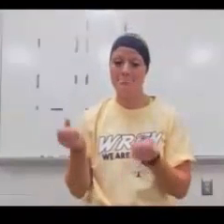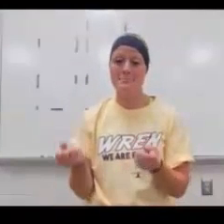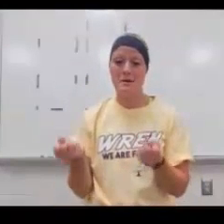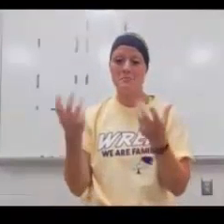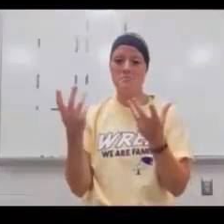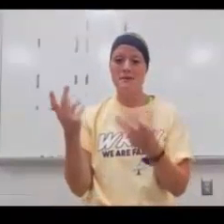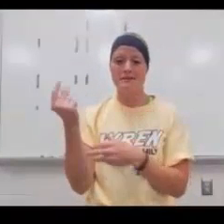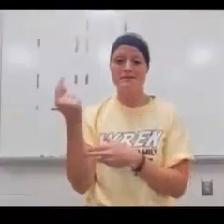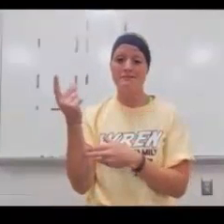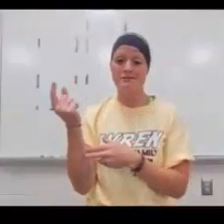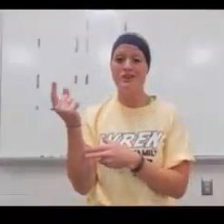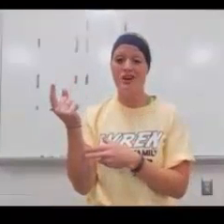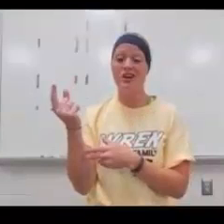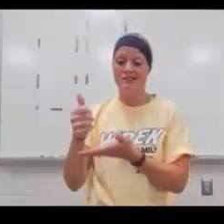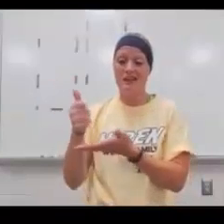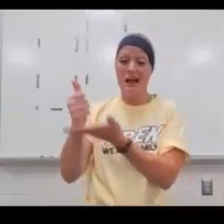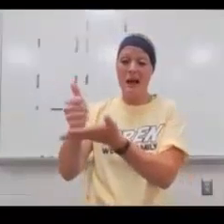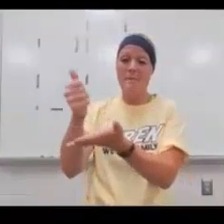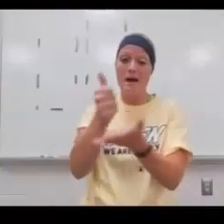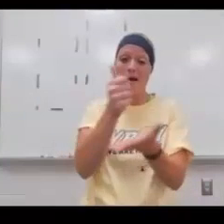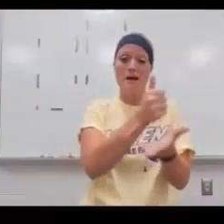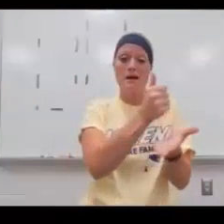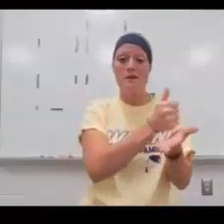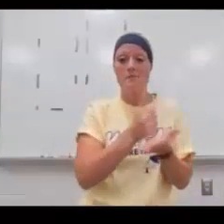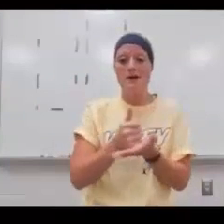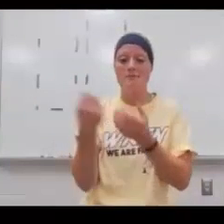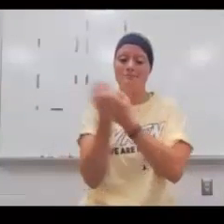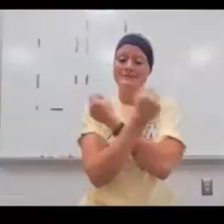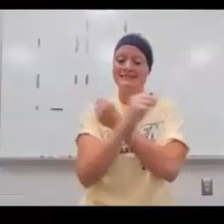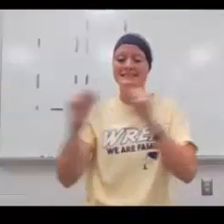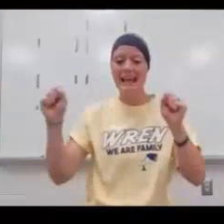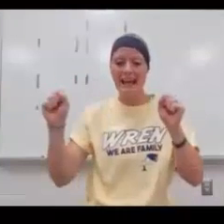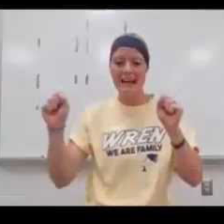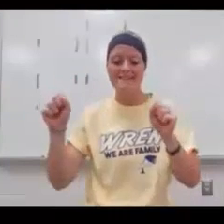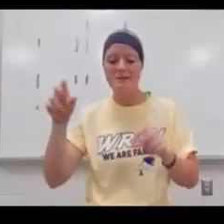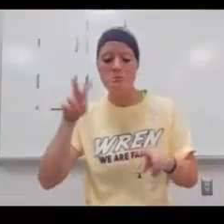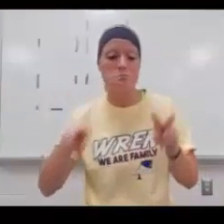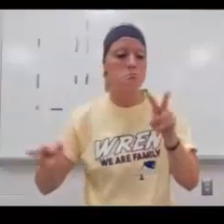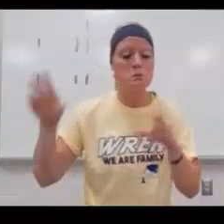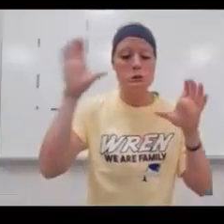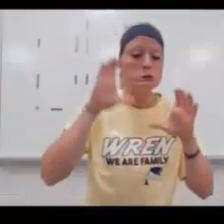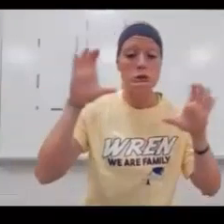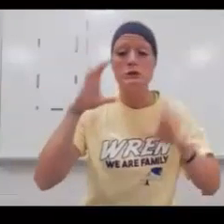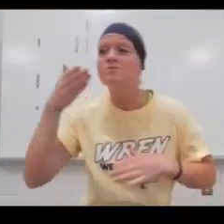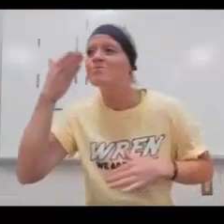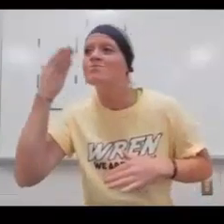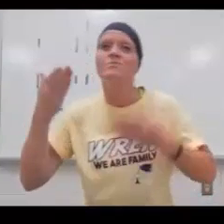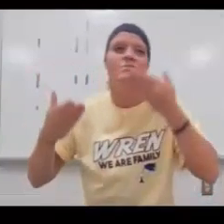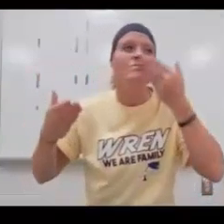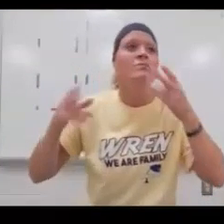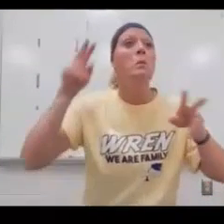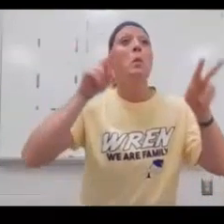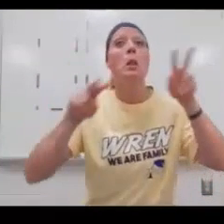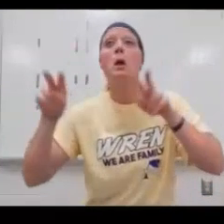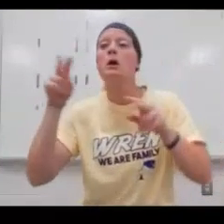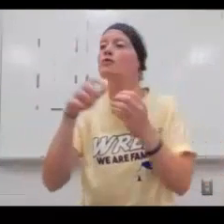Many dogs helped save people. They